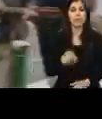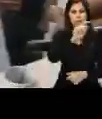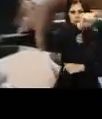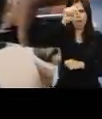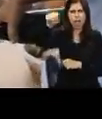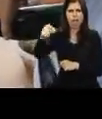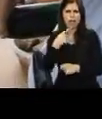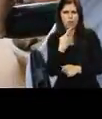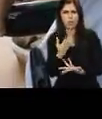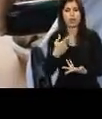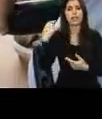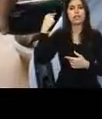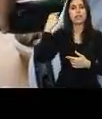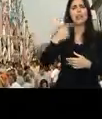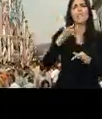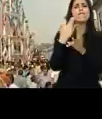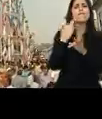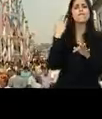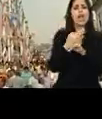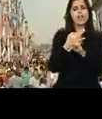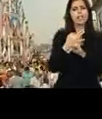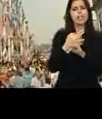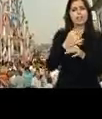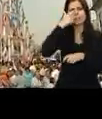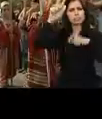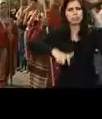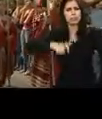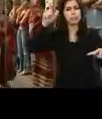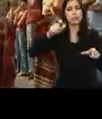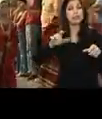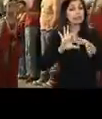In many places, the popular festivities are associated with